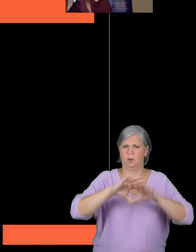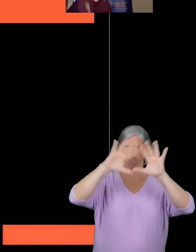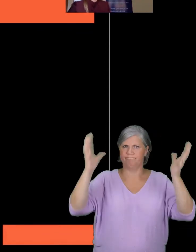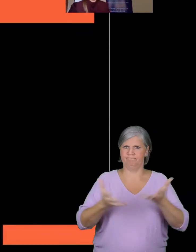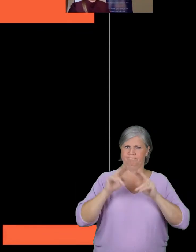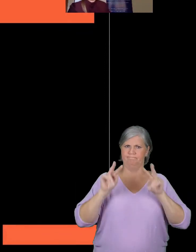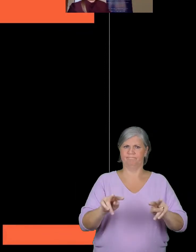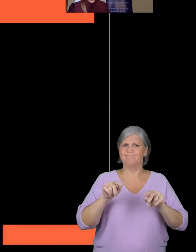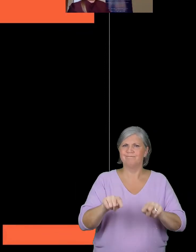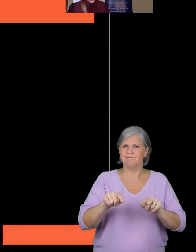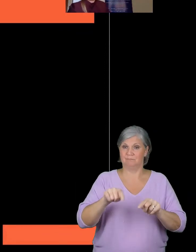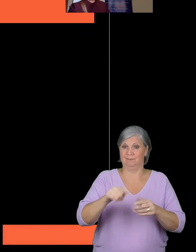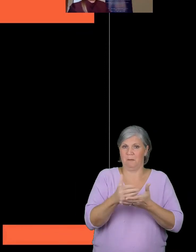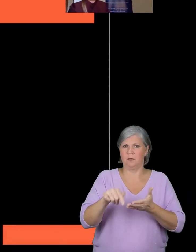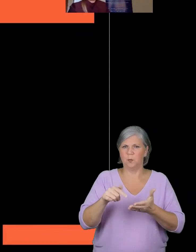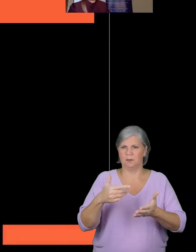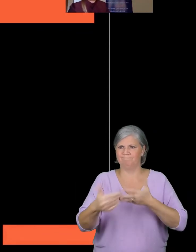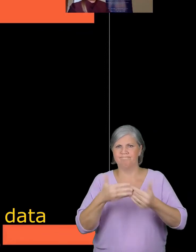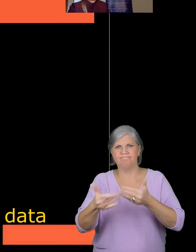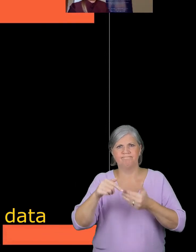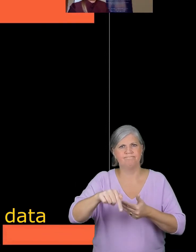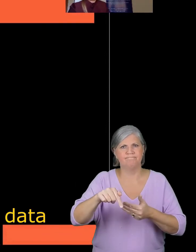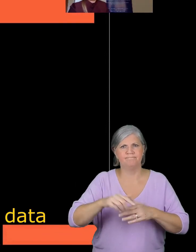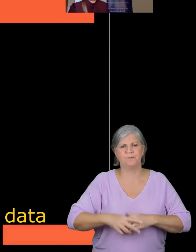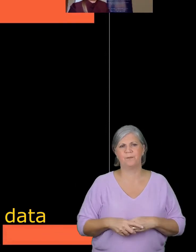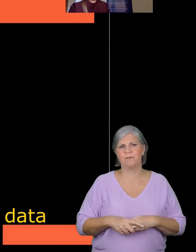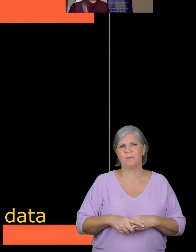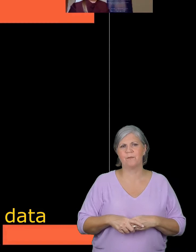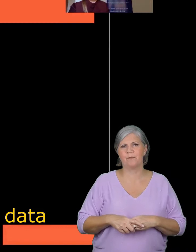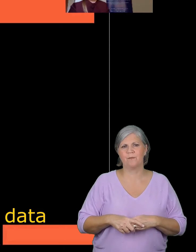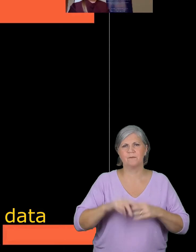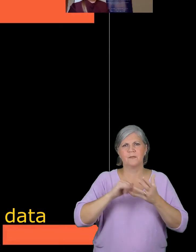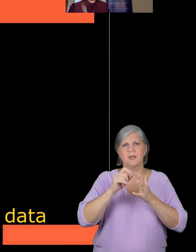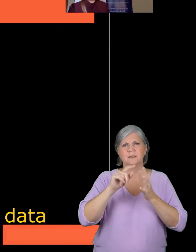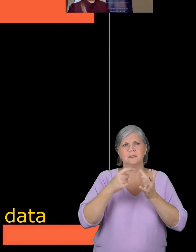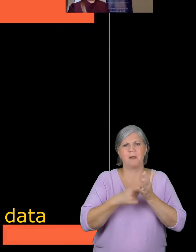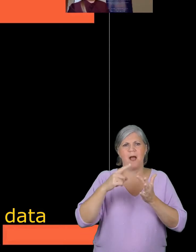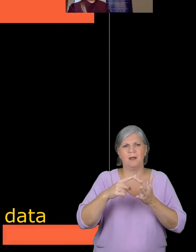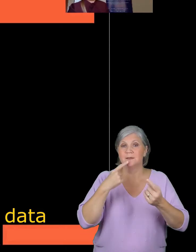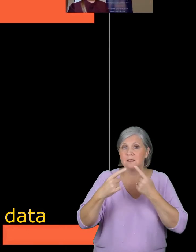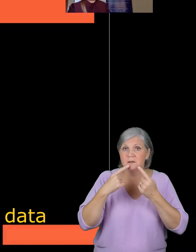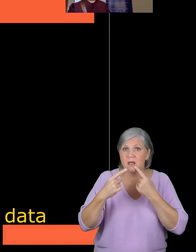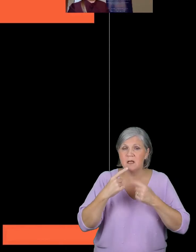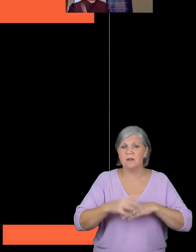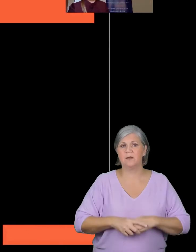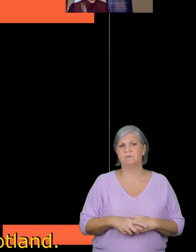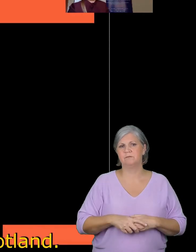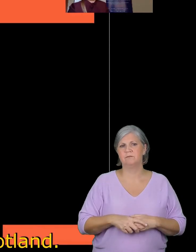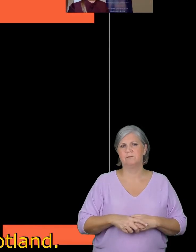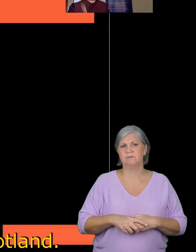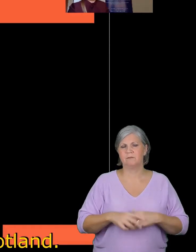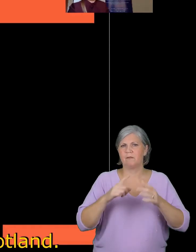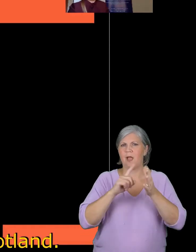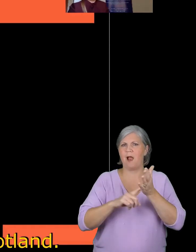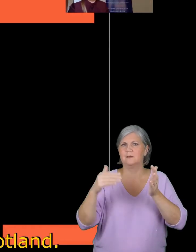In this part of the presentation, we'll be dealing with the data from Spire, what it tells us, the data